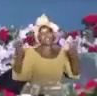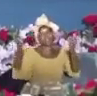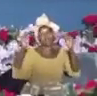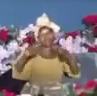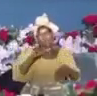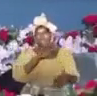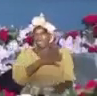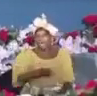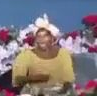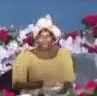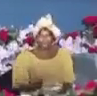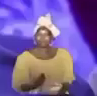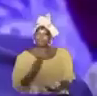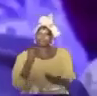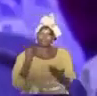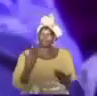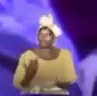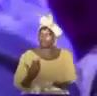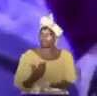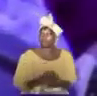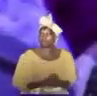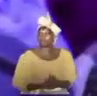stay does not equal to victory.